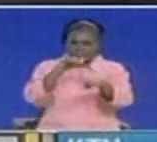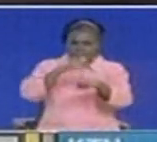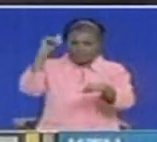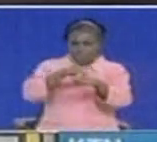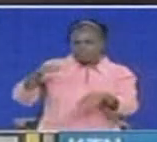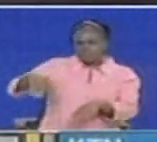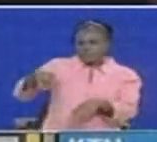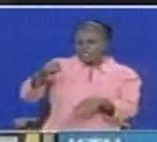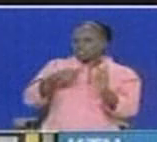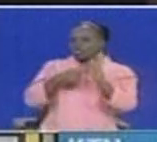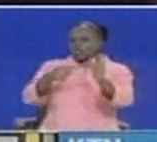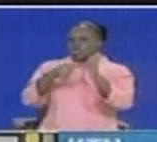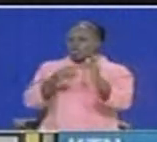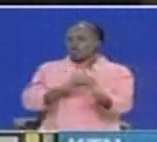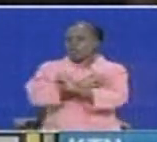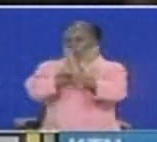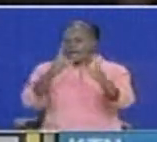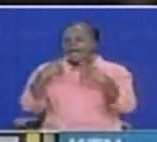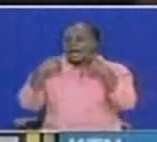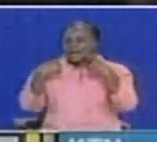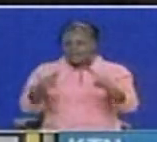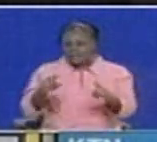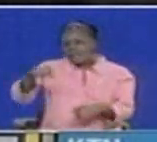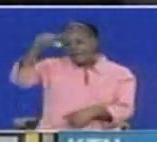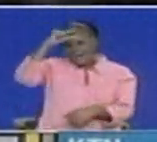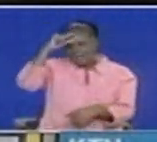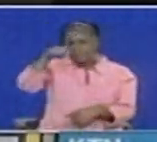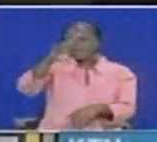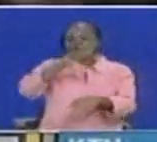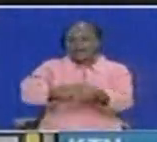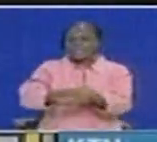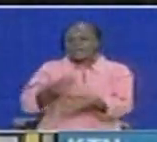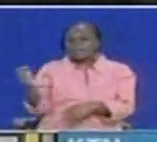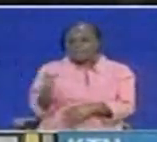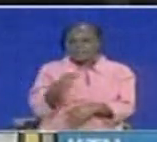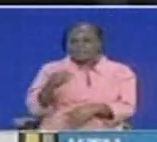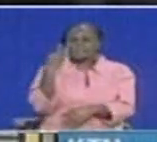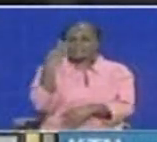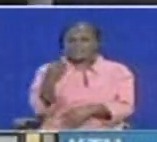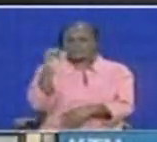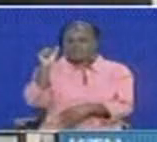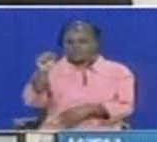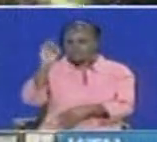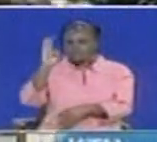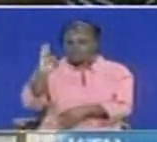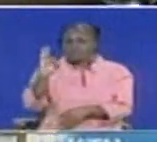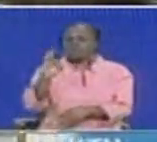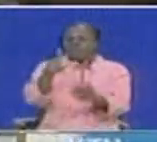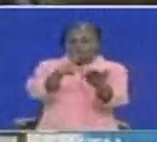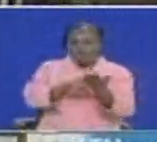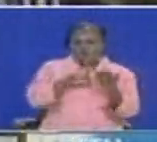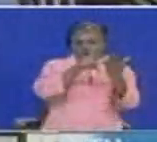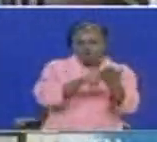delay are fast manifesting, with the recent announcement that the government had secured a three-month extension on a 52 billion shilling debt owed to